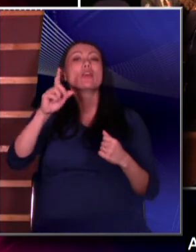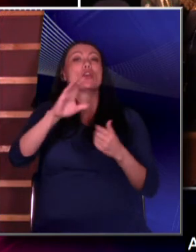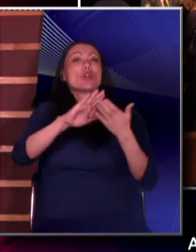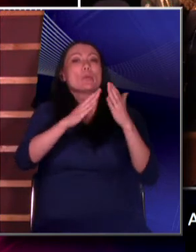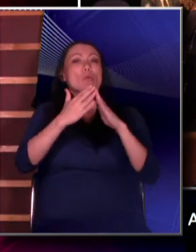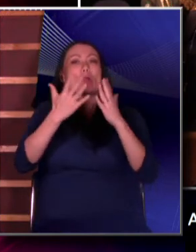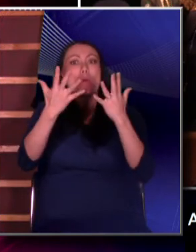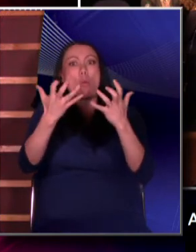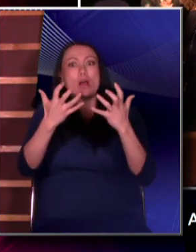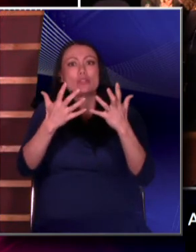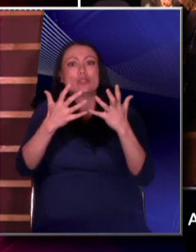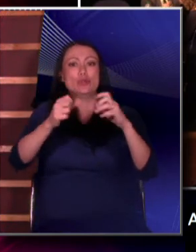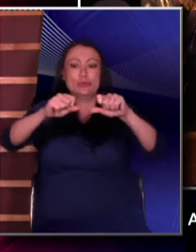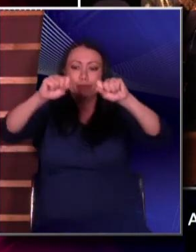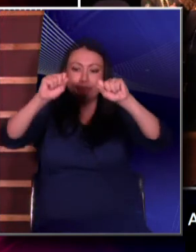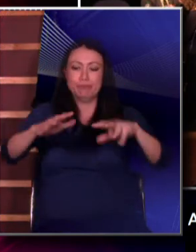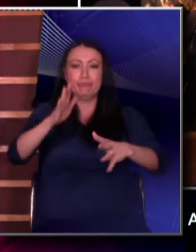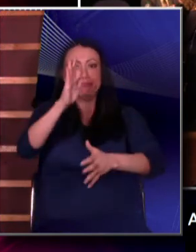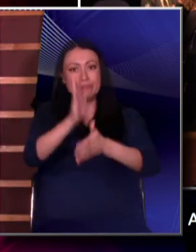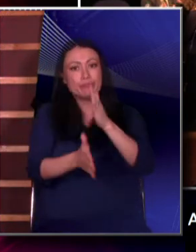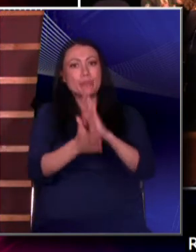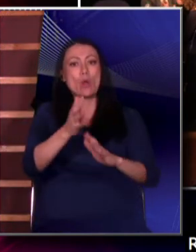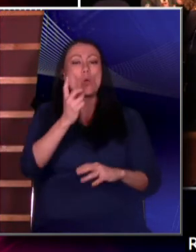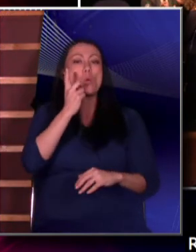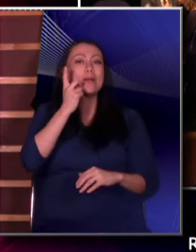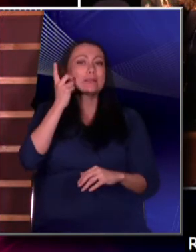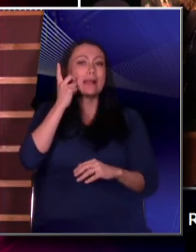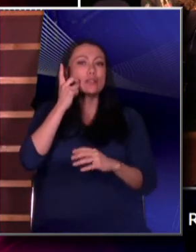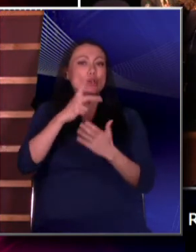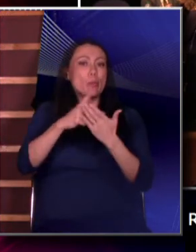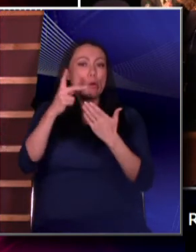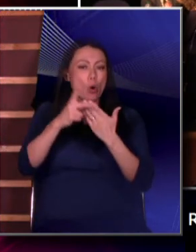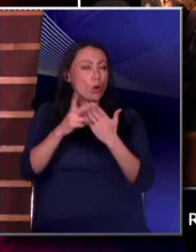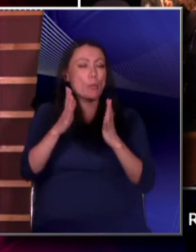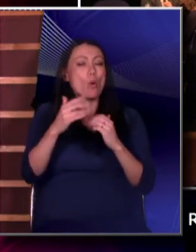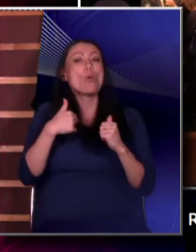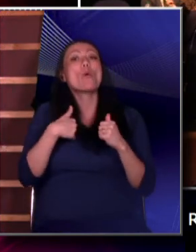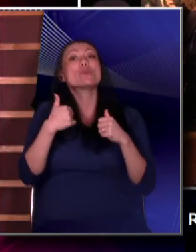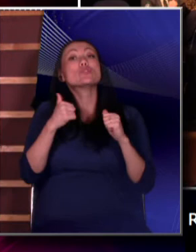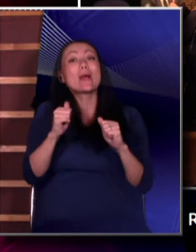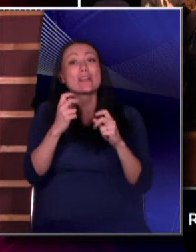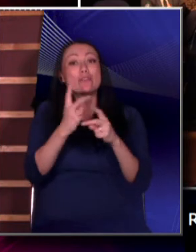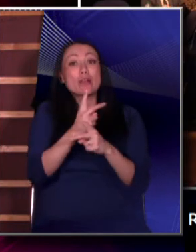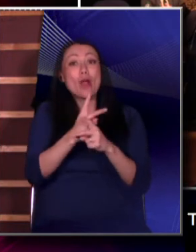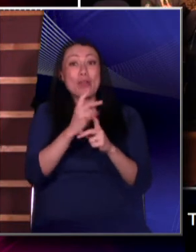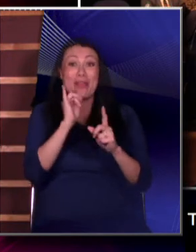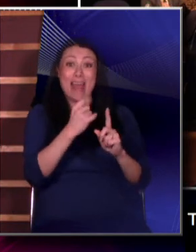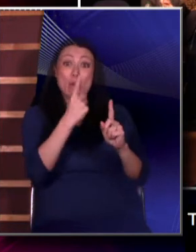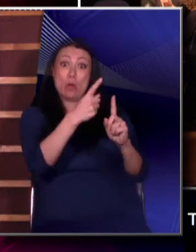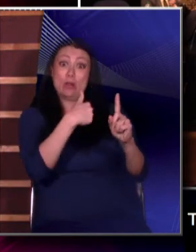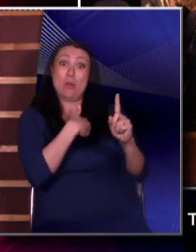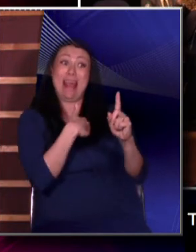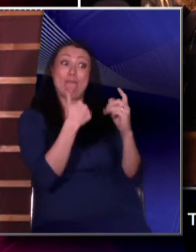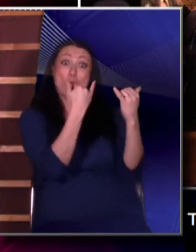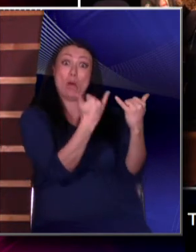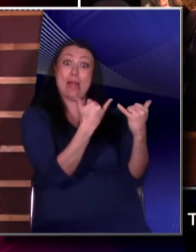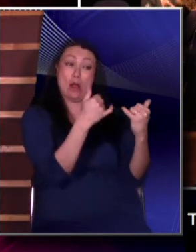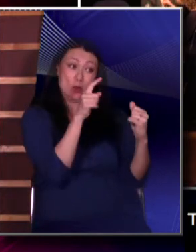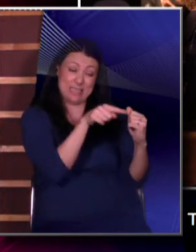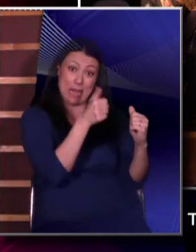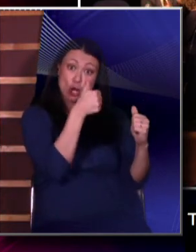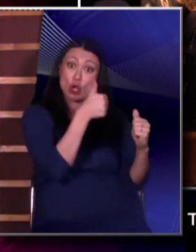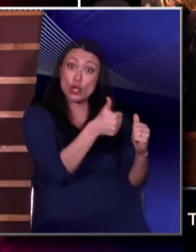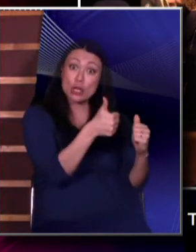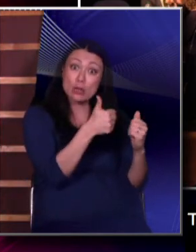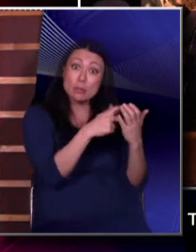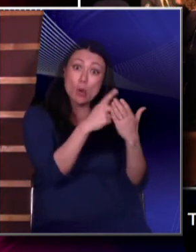residential program. I think what we're trying to do is say, is the one that is in existence now, is it a good one? Is there something better